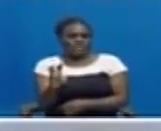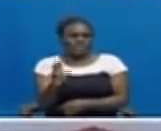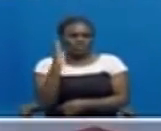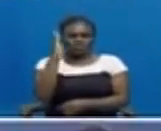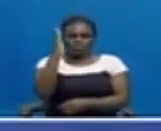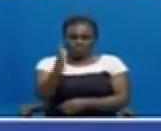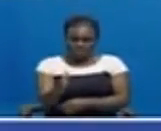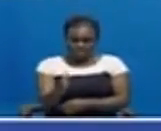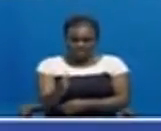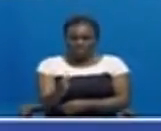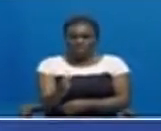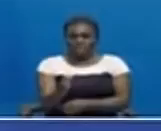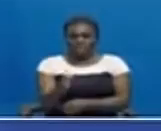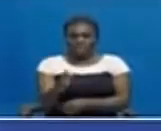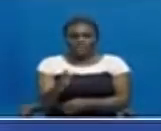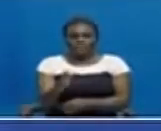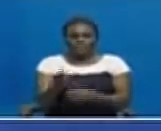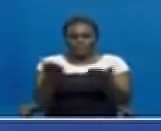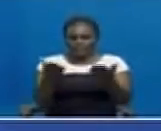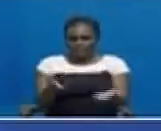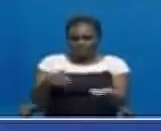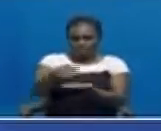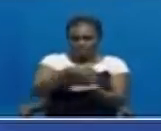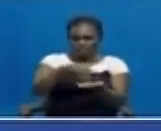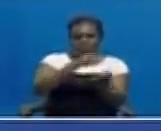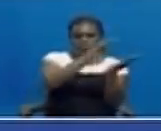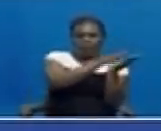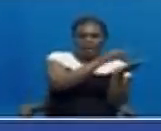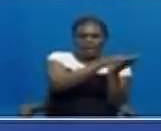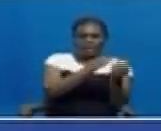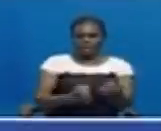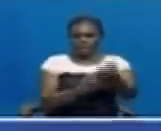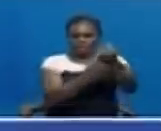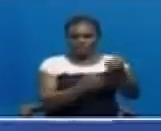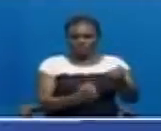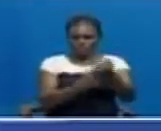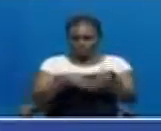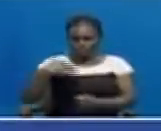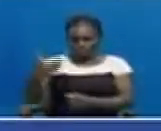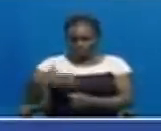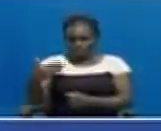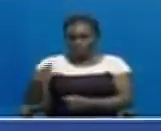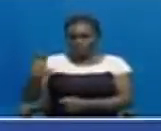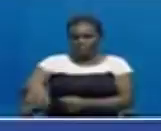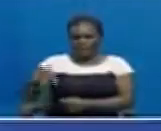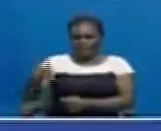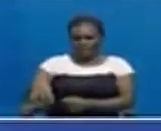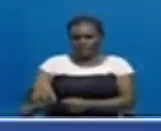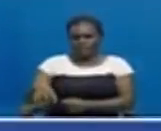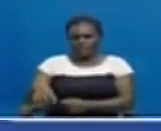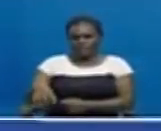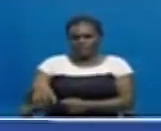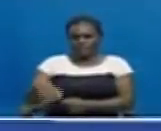to lead their lips and then respond. So far, the central bank has been supplementing its rate hike with frequent interventions in the market to stem